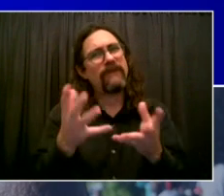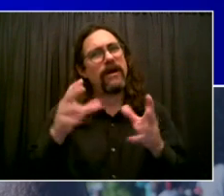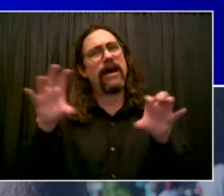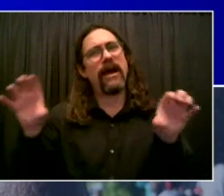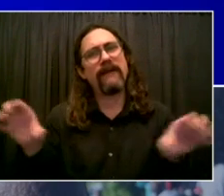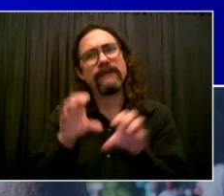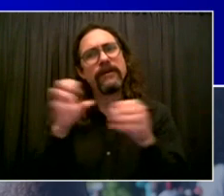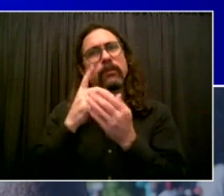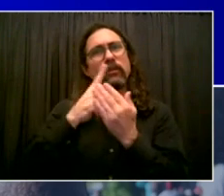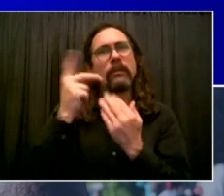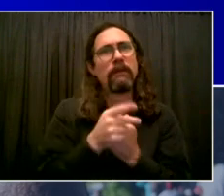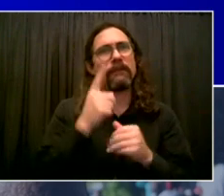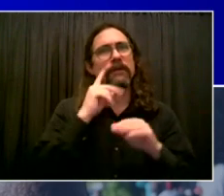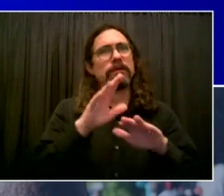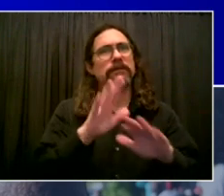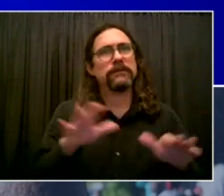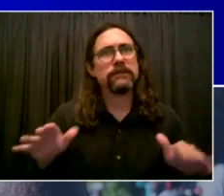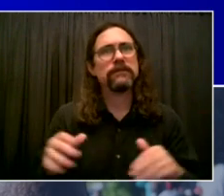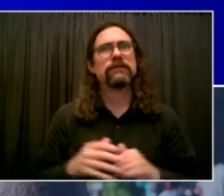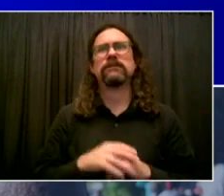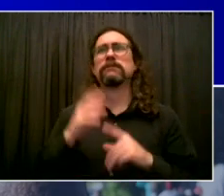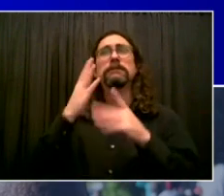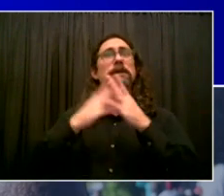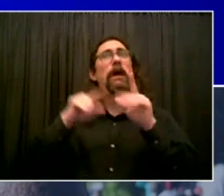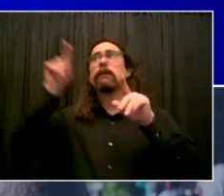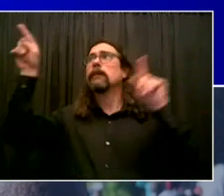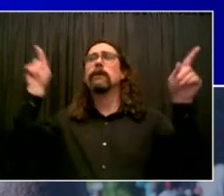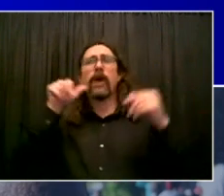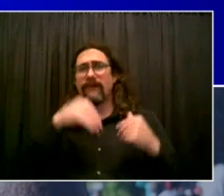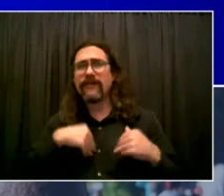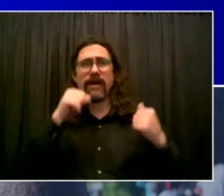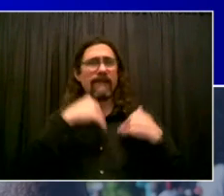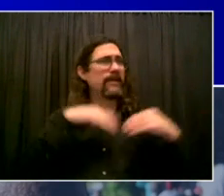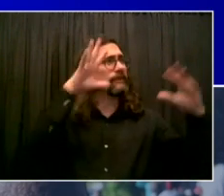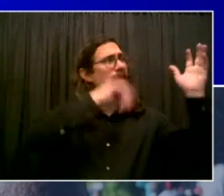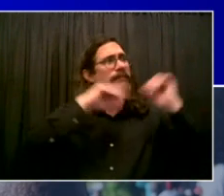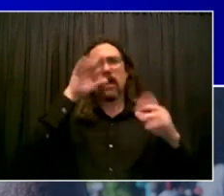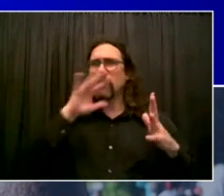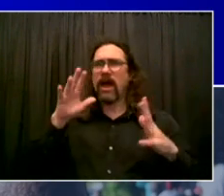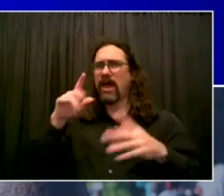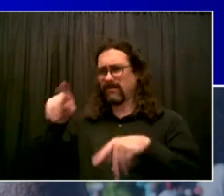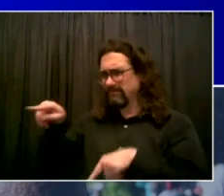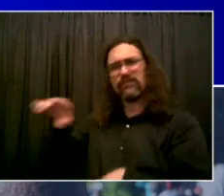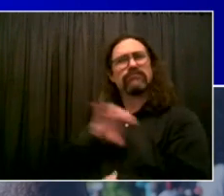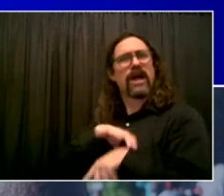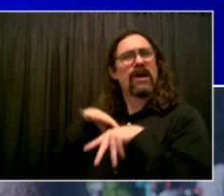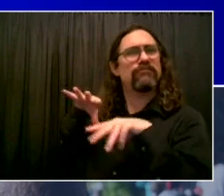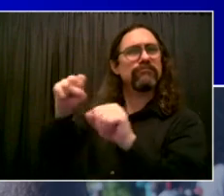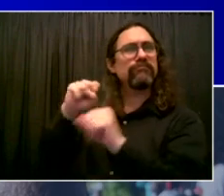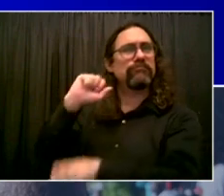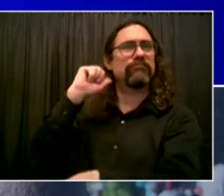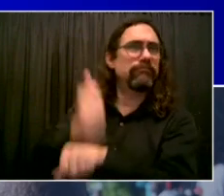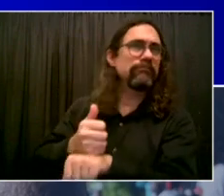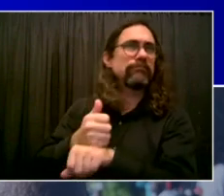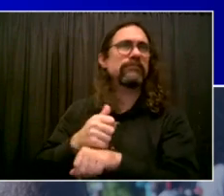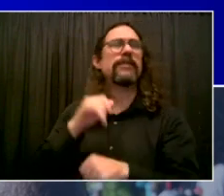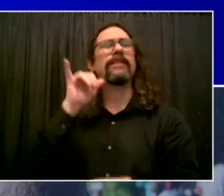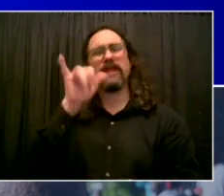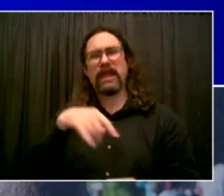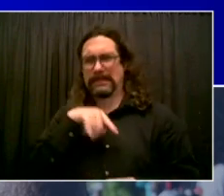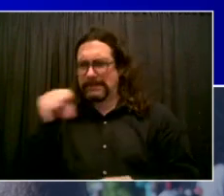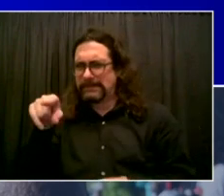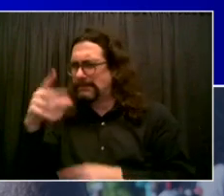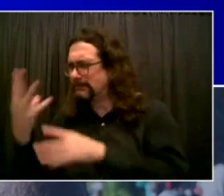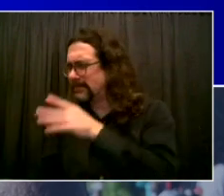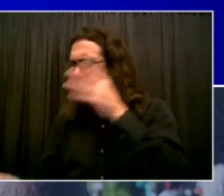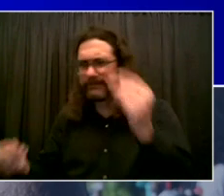communities that deserve more. And I want to announce today that the Kids First initiative, working with a lot of great partners, has now completed and restored and made